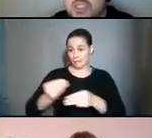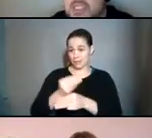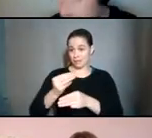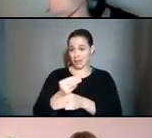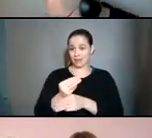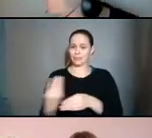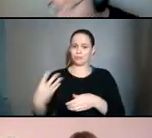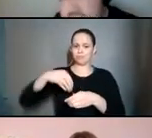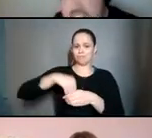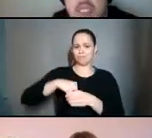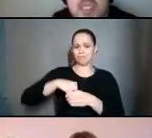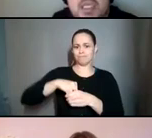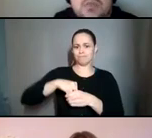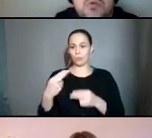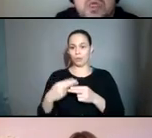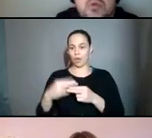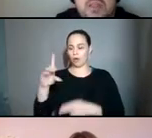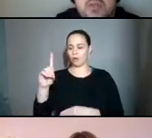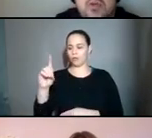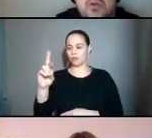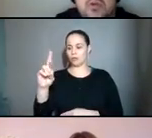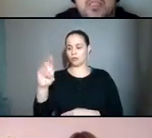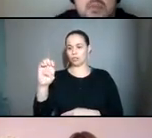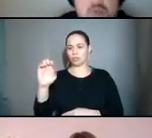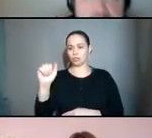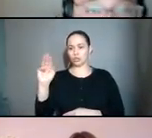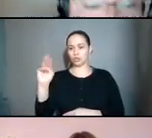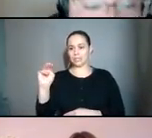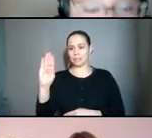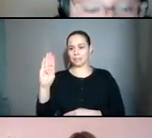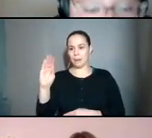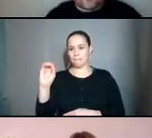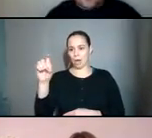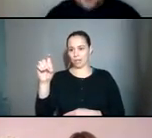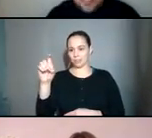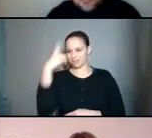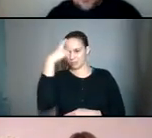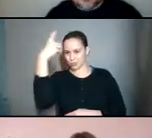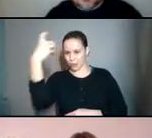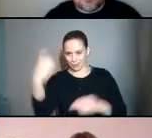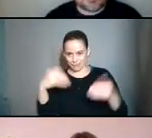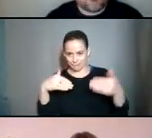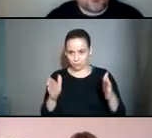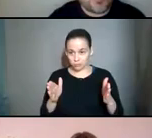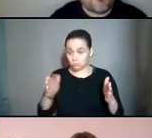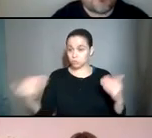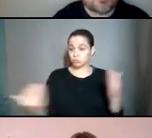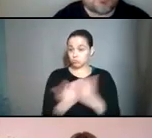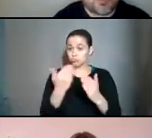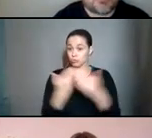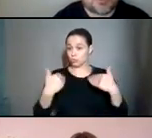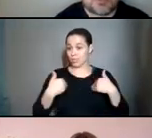which is a new technology we have here in RUSD. So it should be some great information for you today.